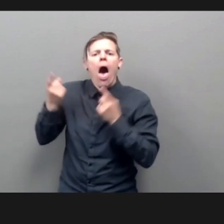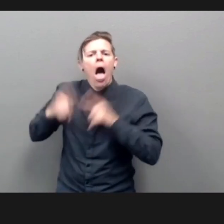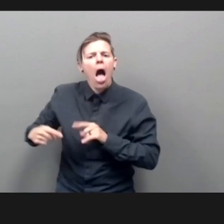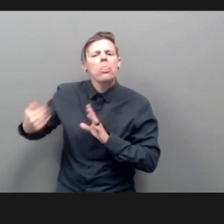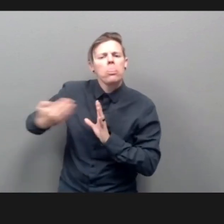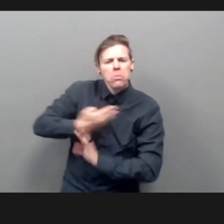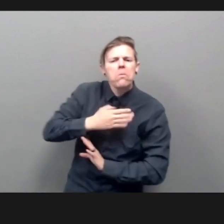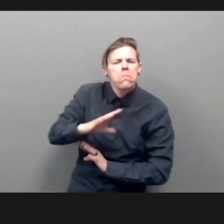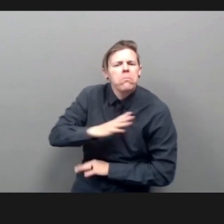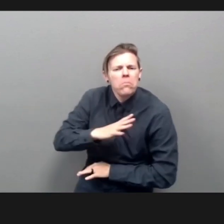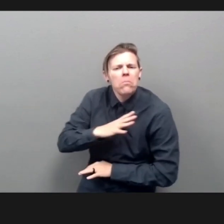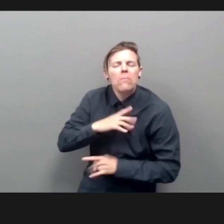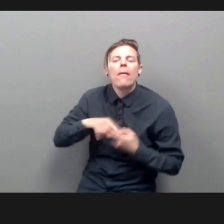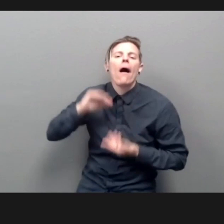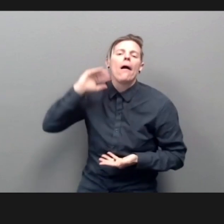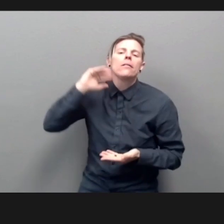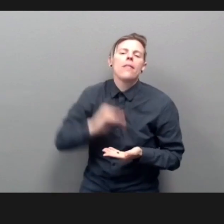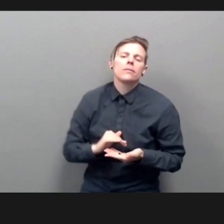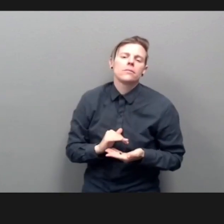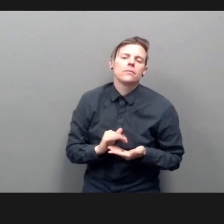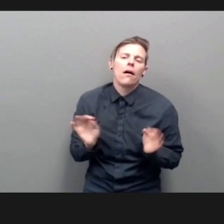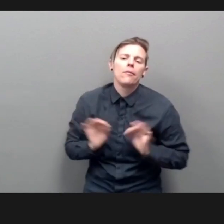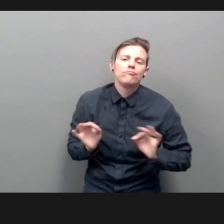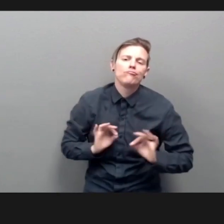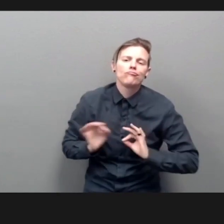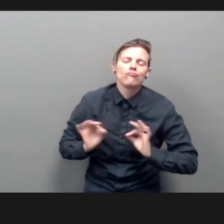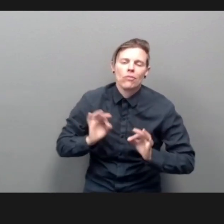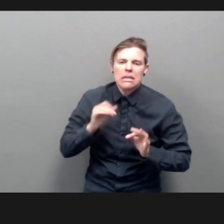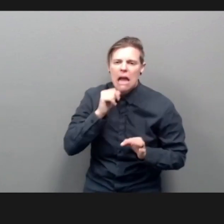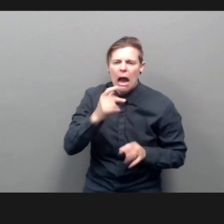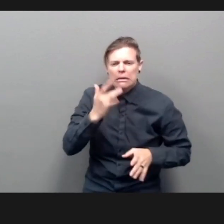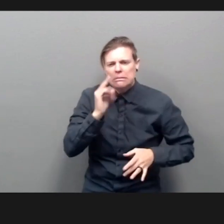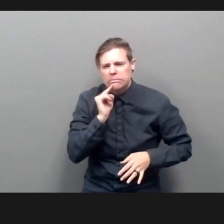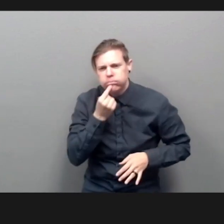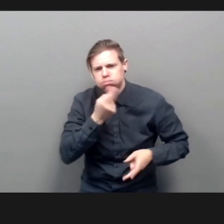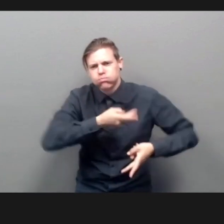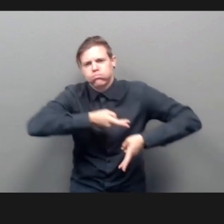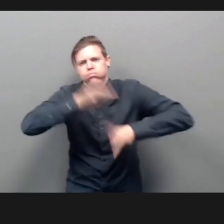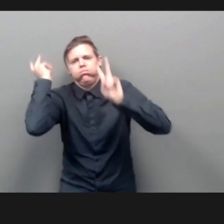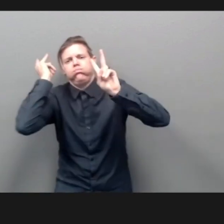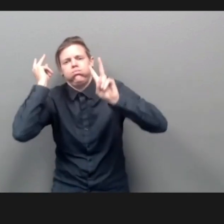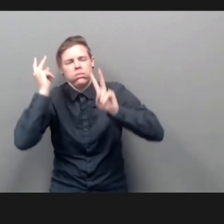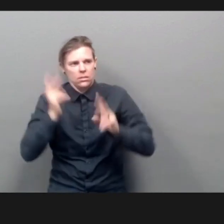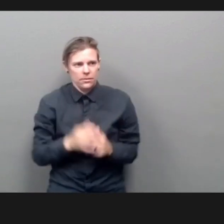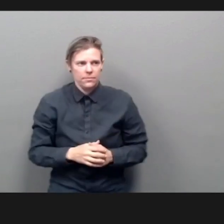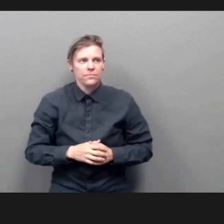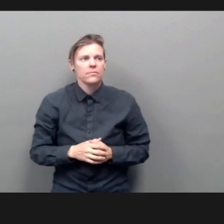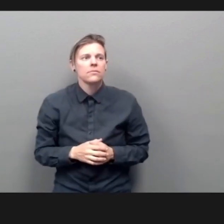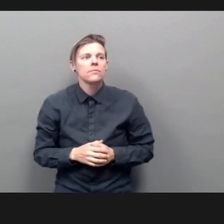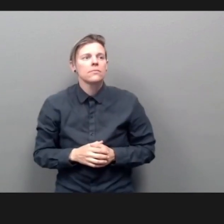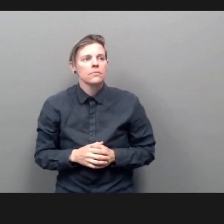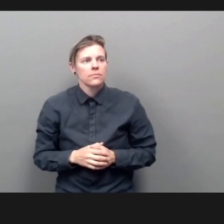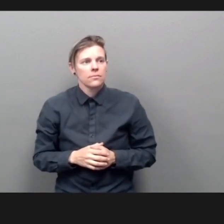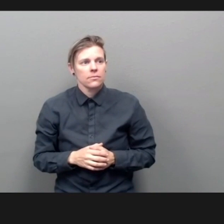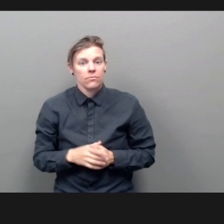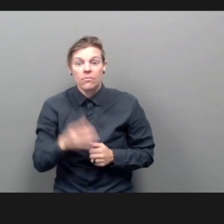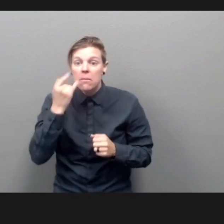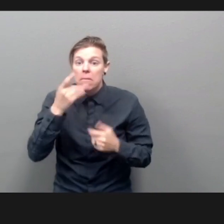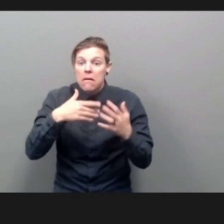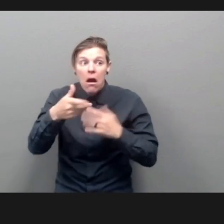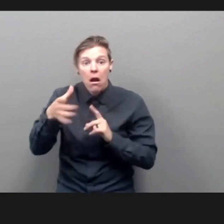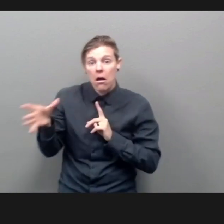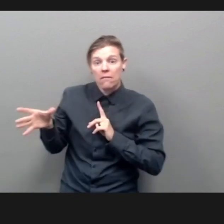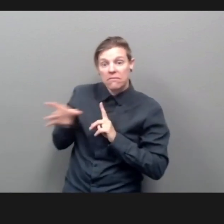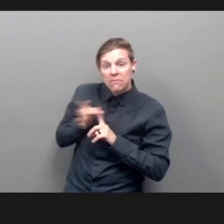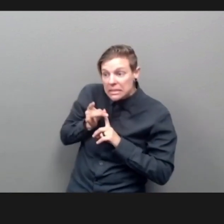spread. But if you have a breakthrough infection, because we have too much virus moving around and the rate of infection is